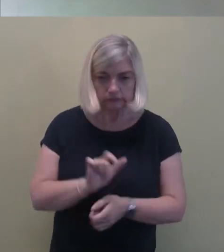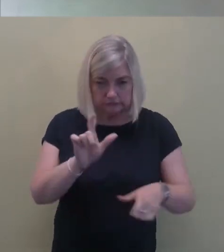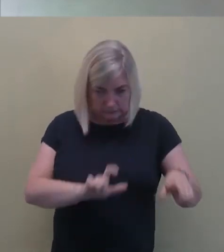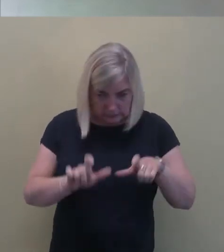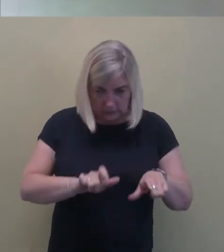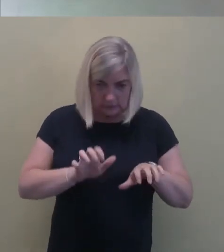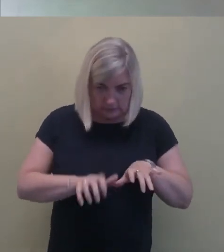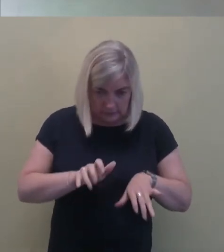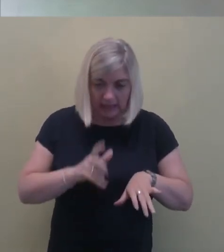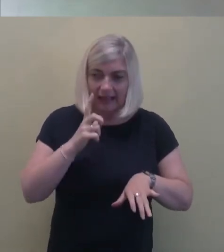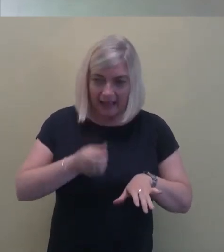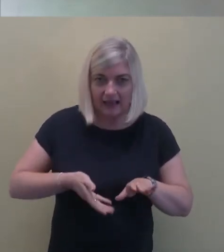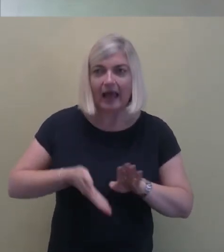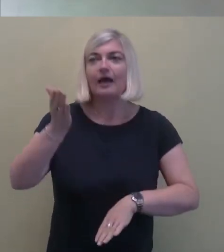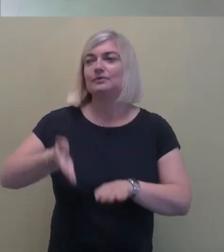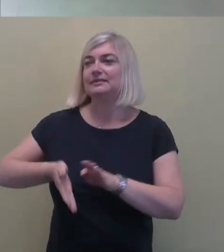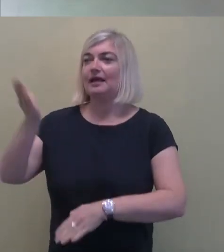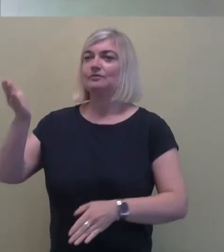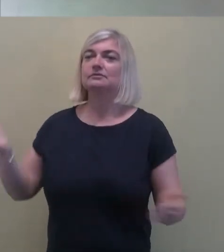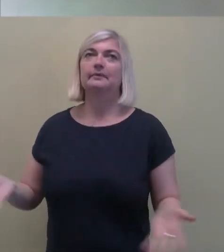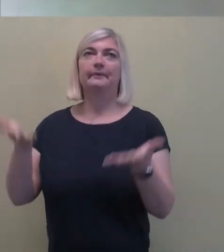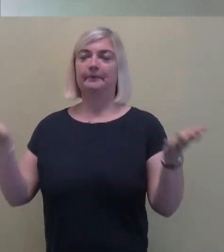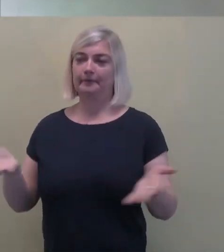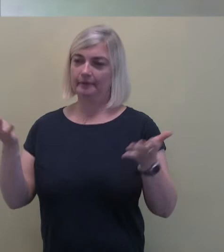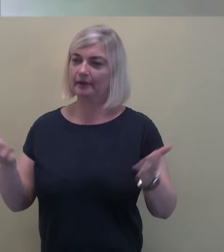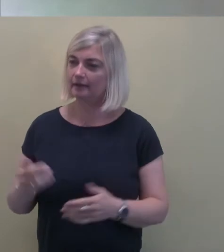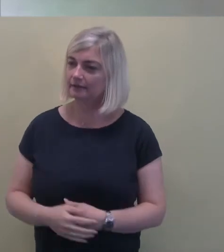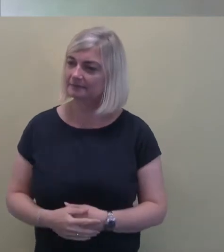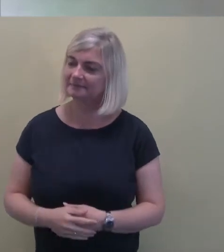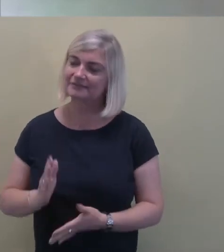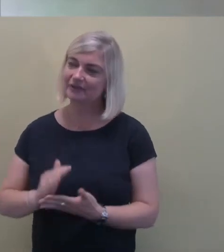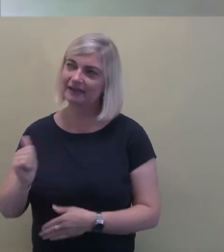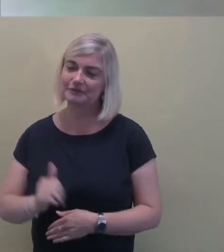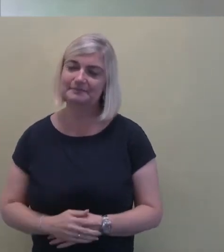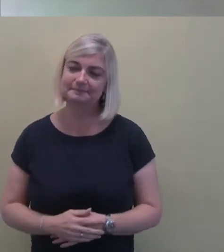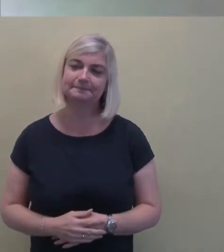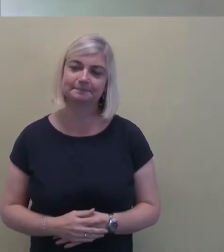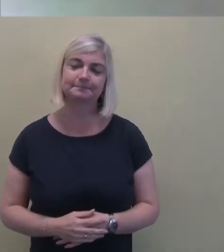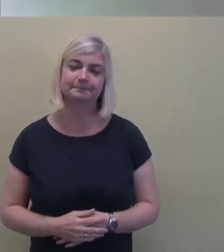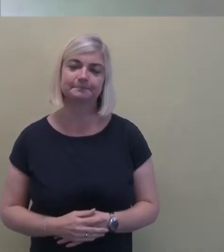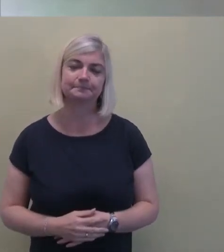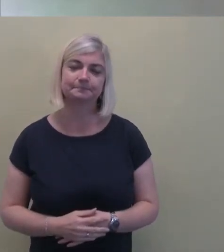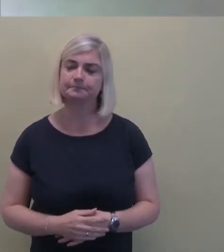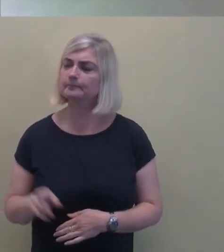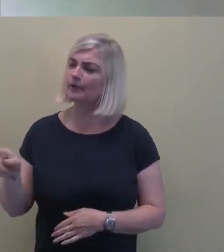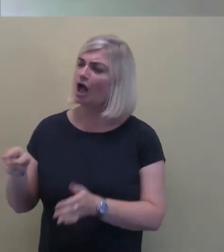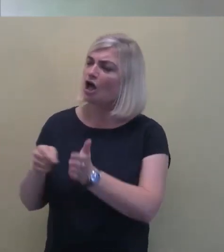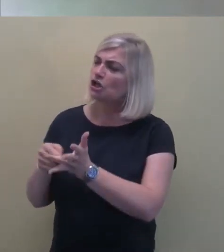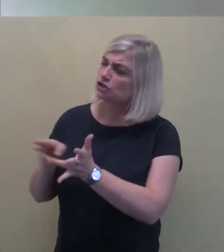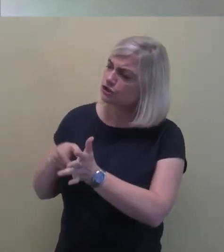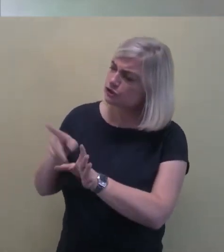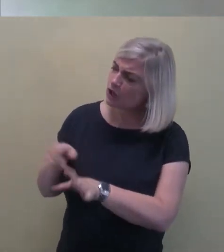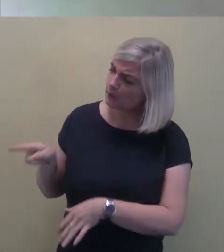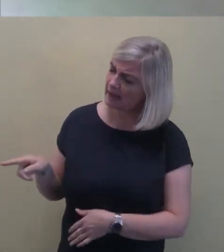offer to help you narrow down into particular jobs or particular courses. The first thing we would suggest is you have a look